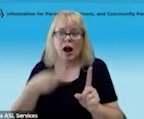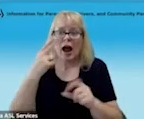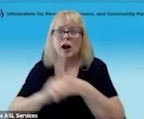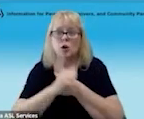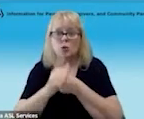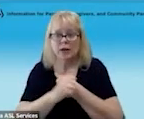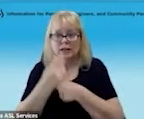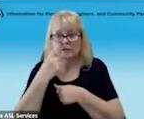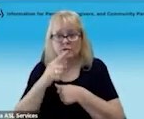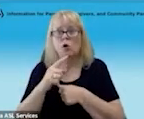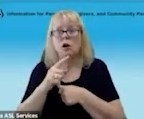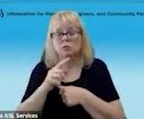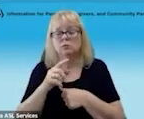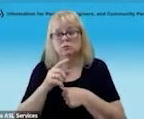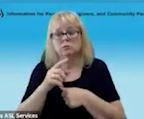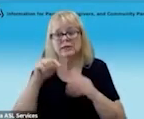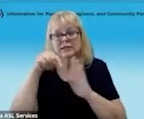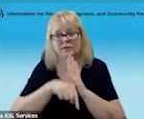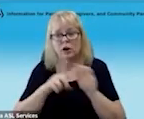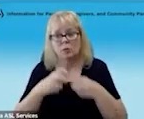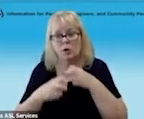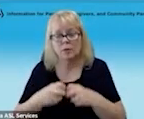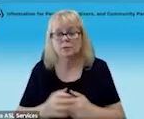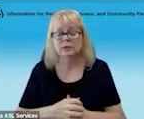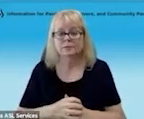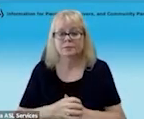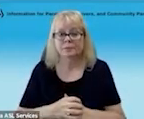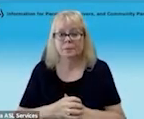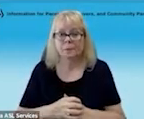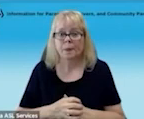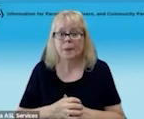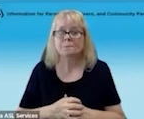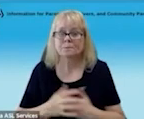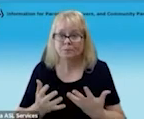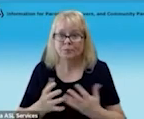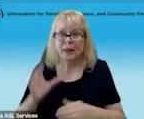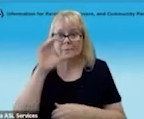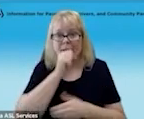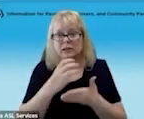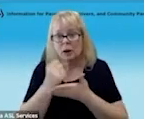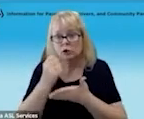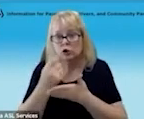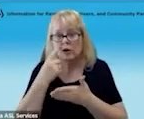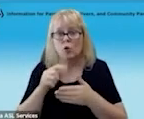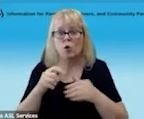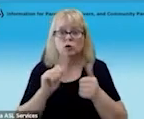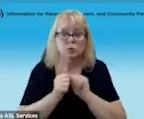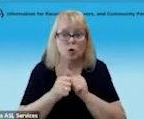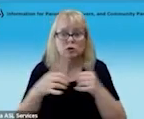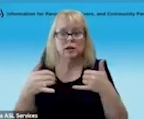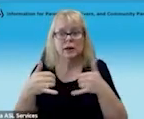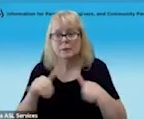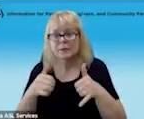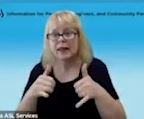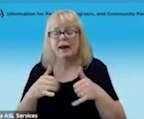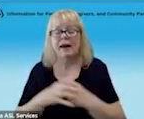in children. And future surges will continue to impact children, with unvaccinated children remaining at higher risk of severe